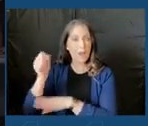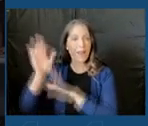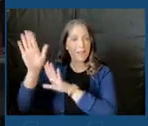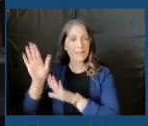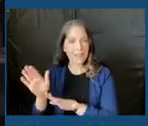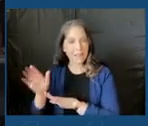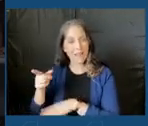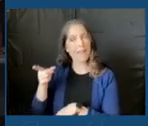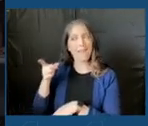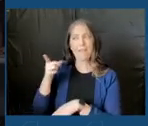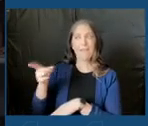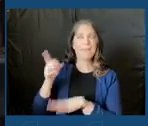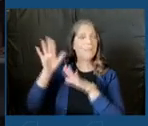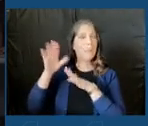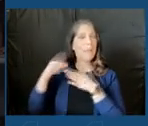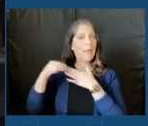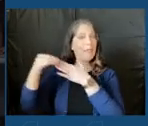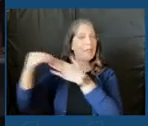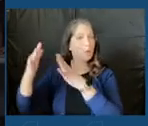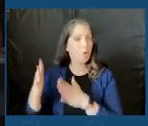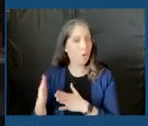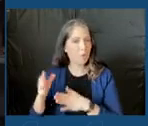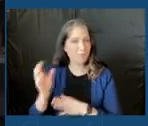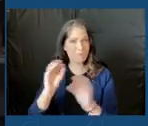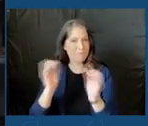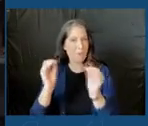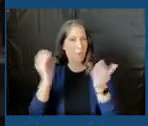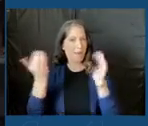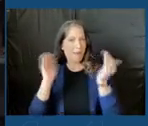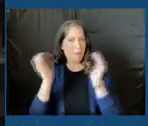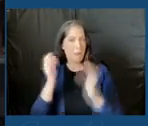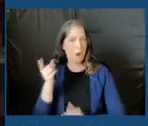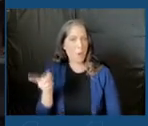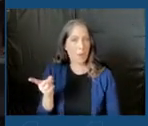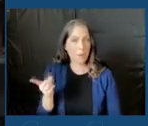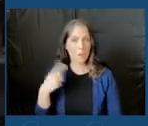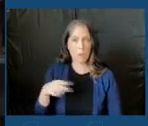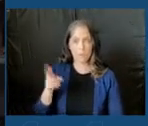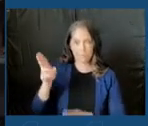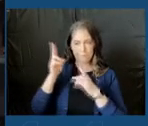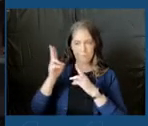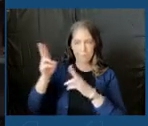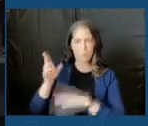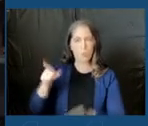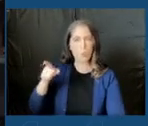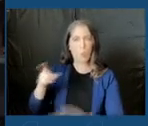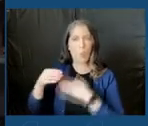leader in America who does that, and so we salute him and his leadership and his clarion voice.